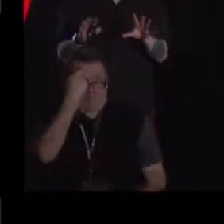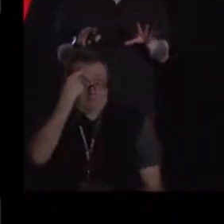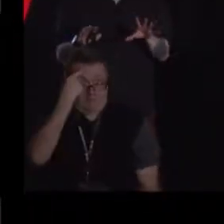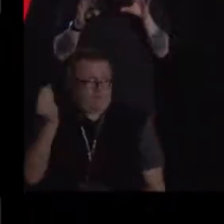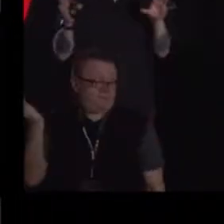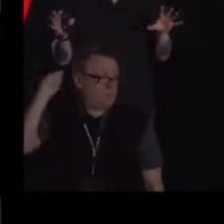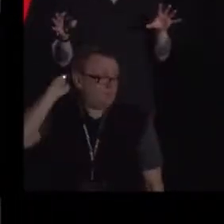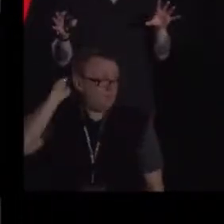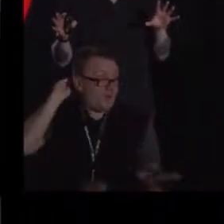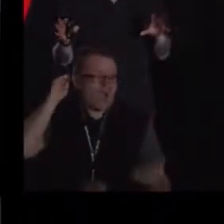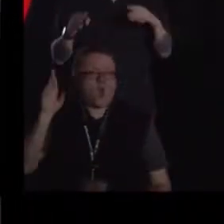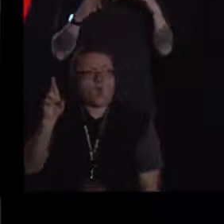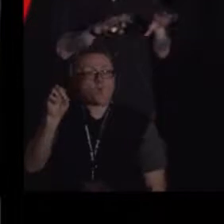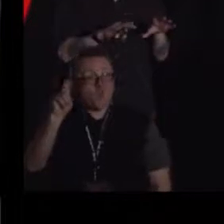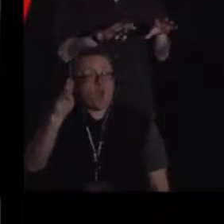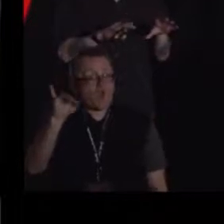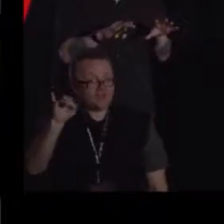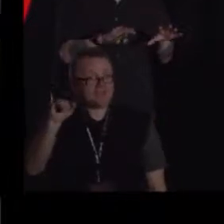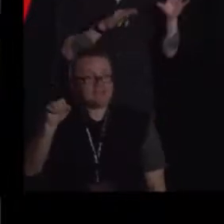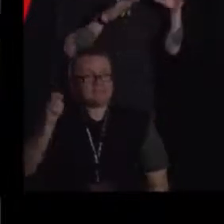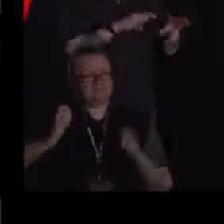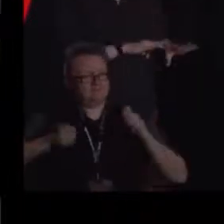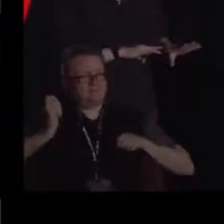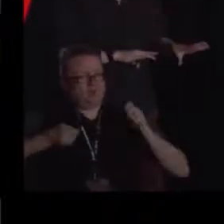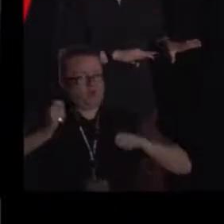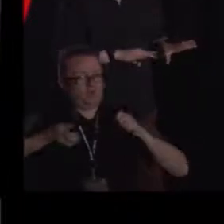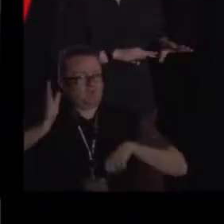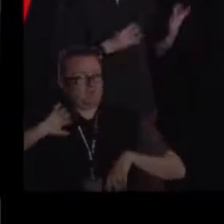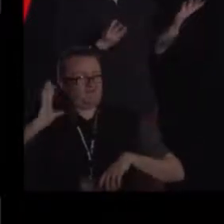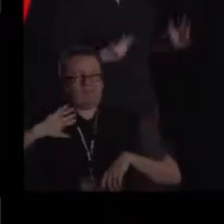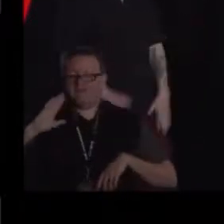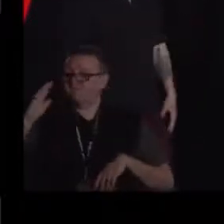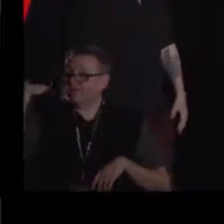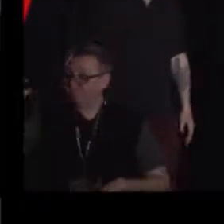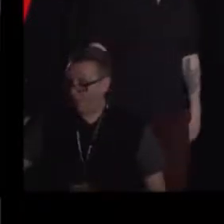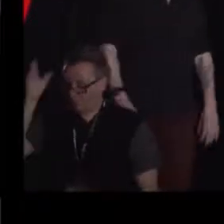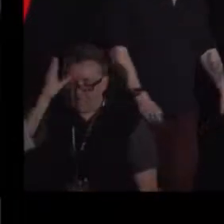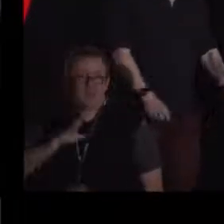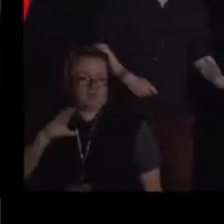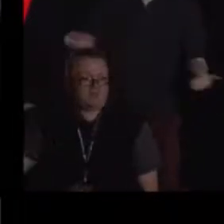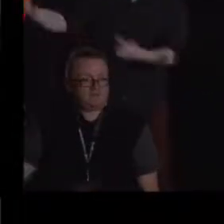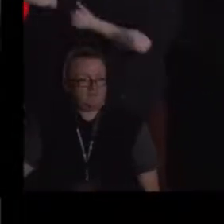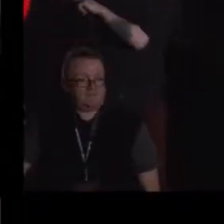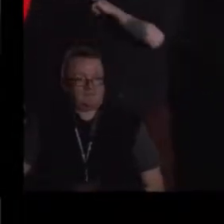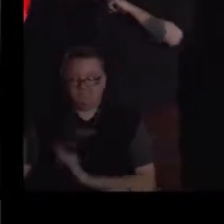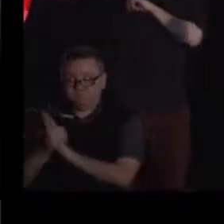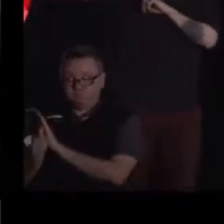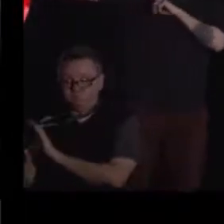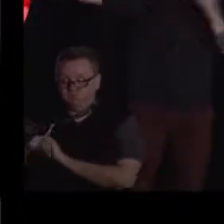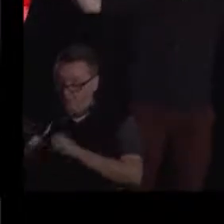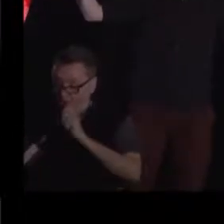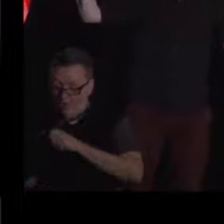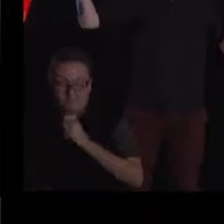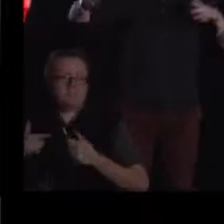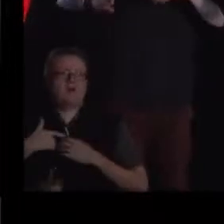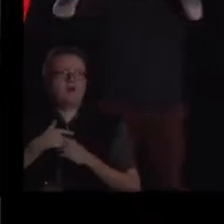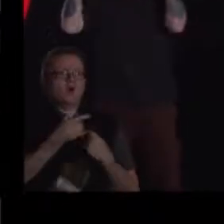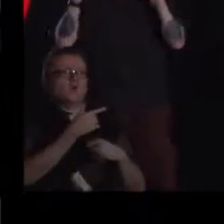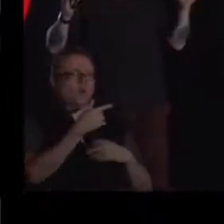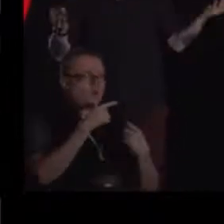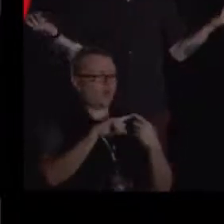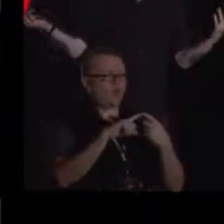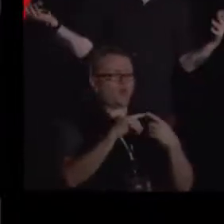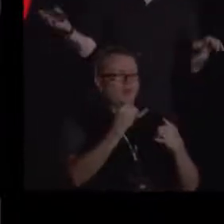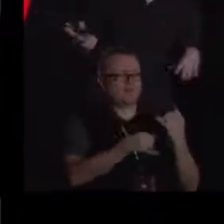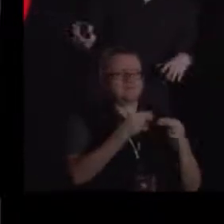is that you know Ronnie Size is a drum and bass legend, but a tiny gentleman. Also, more recently, George Ezra,